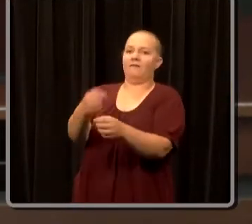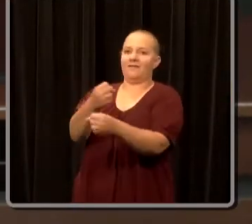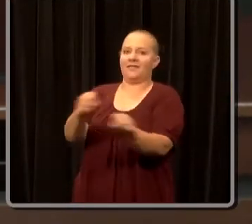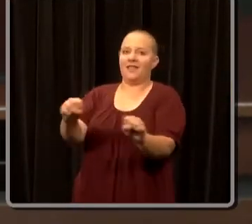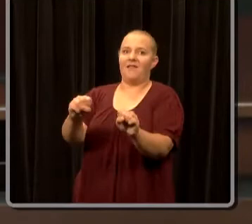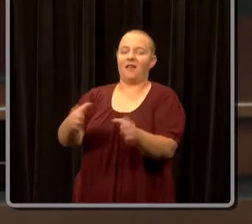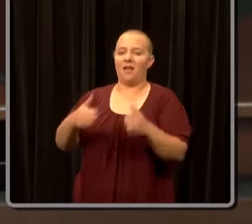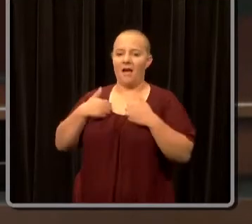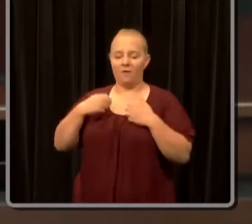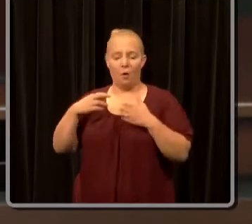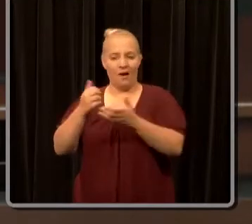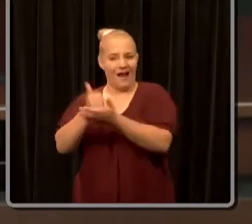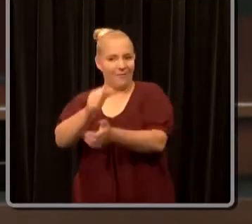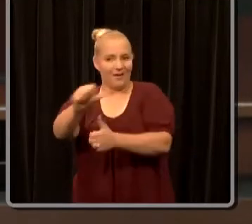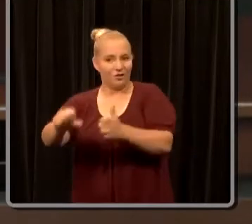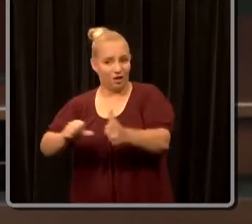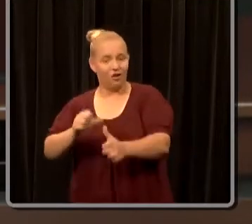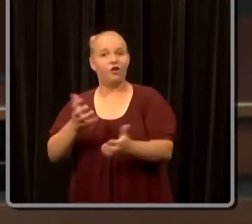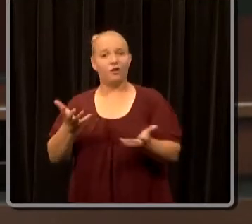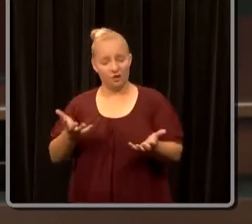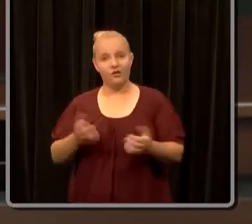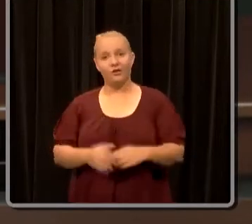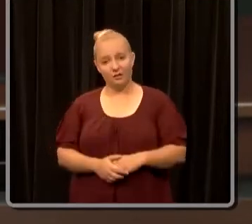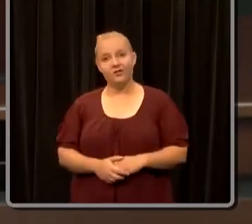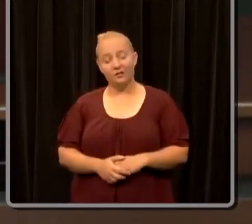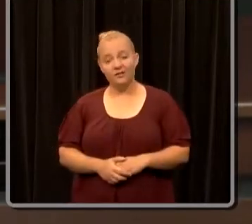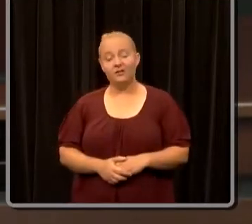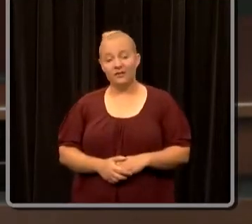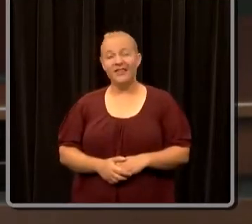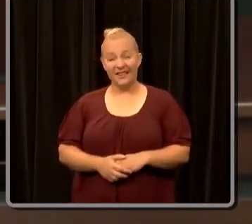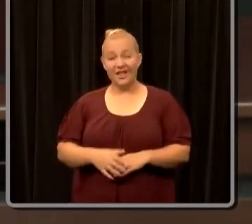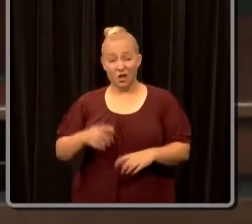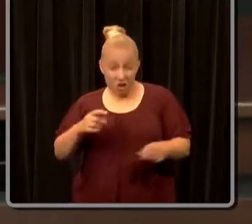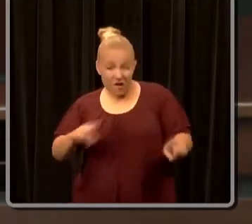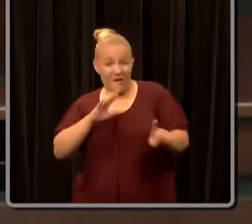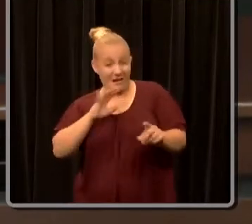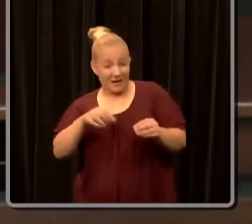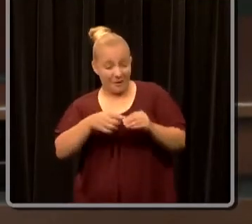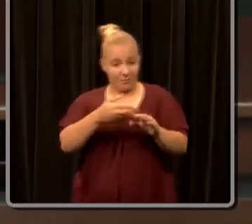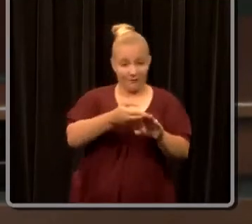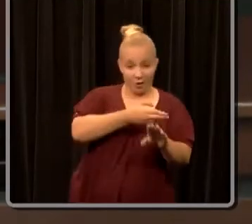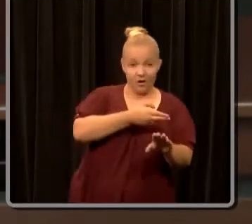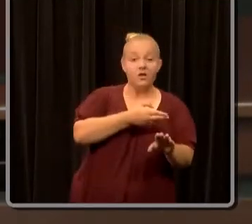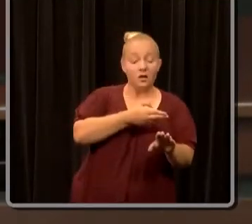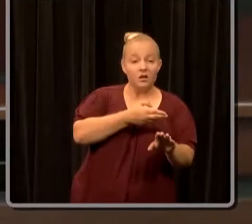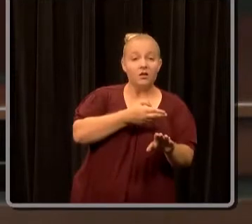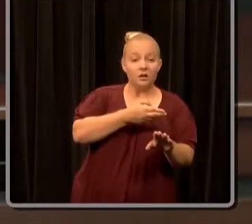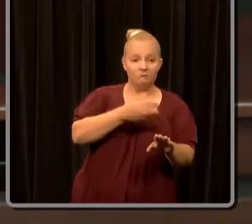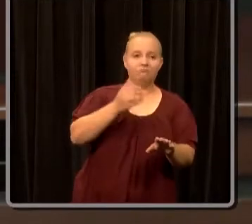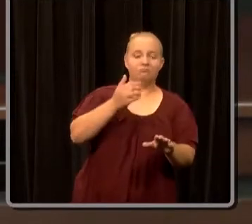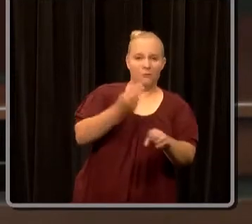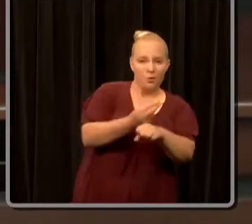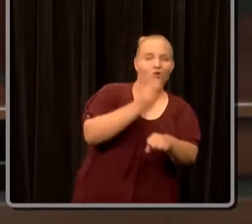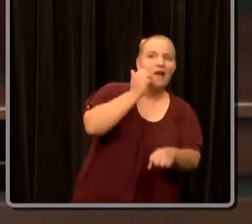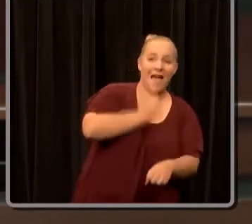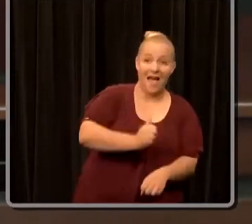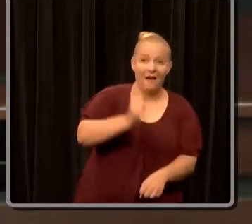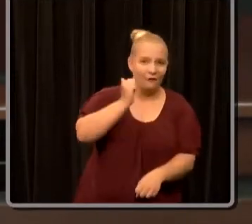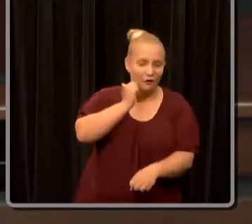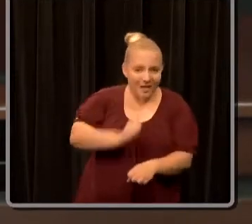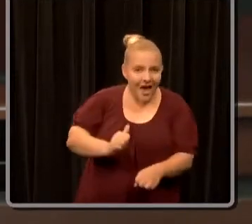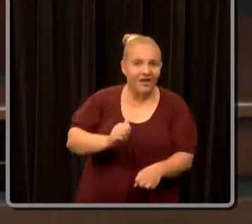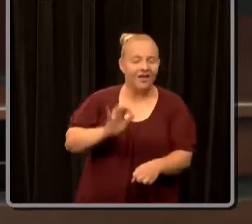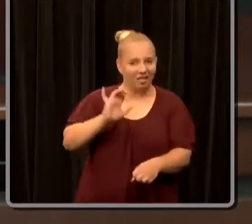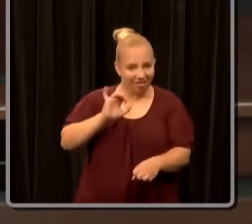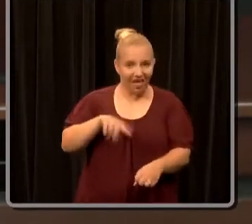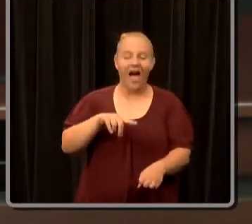lives or helping each other. And that this, as you guys talked about earlier, they use these every day, right? That's